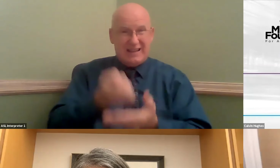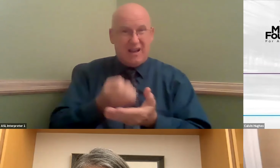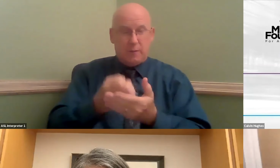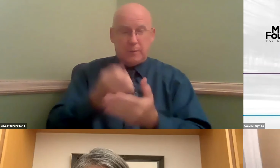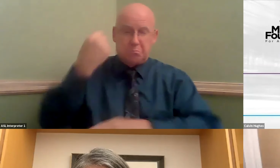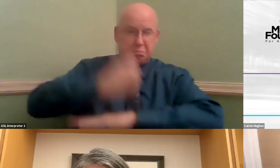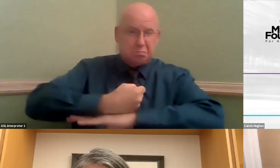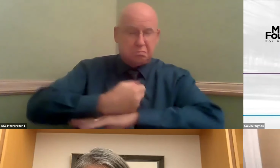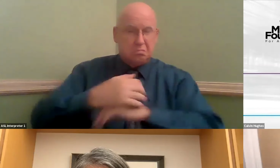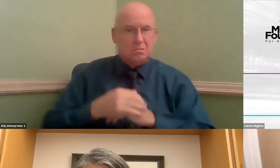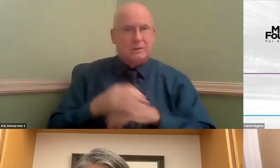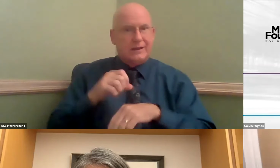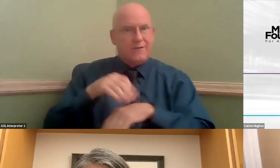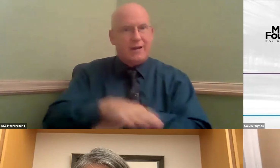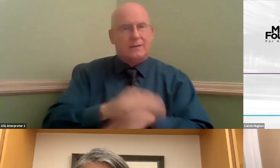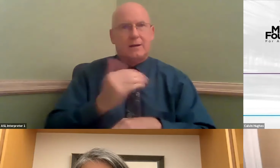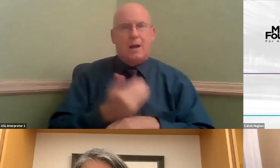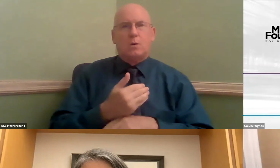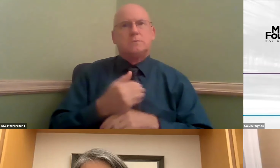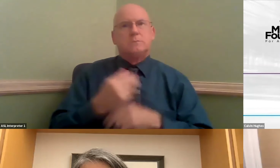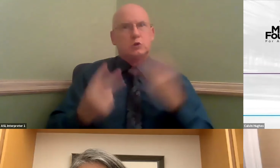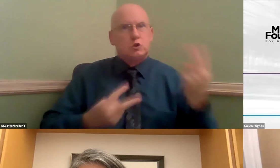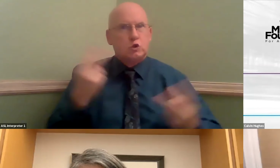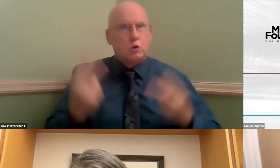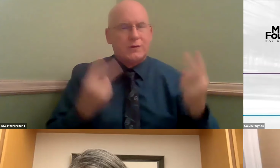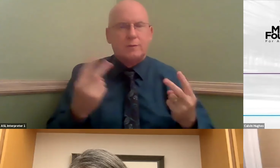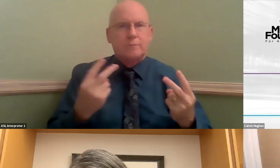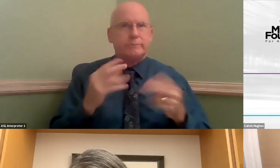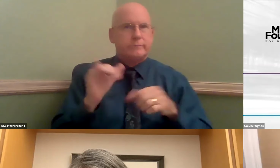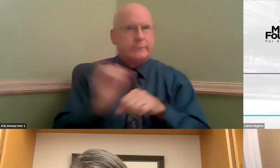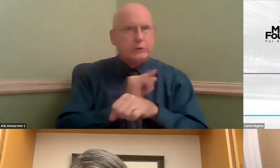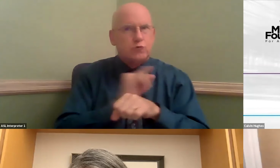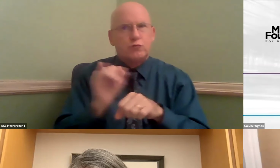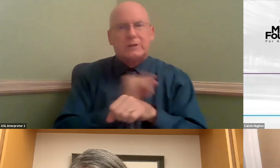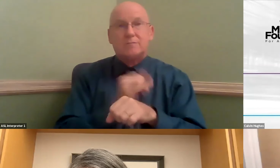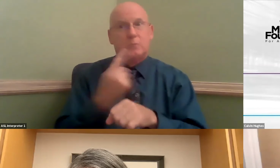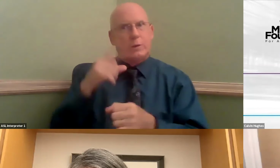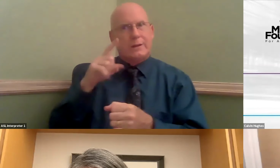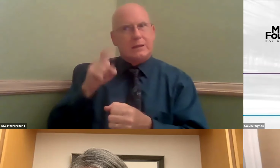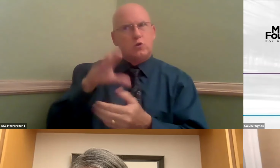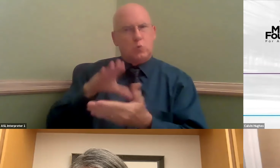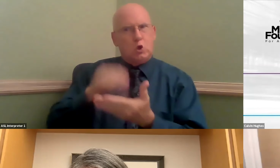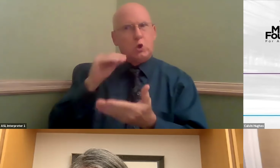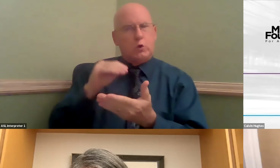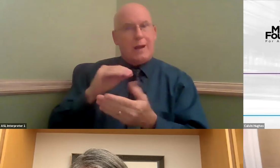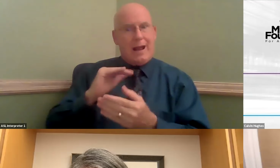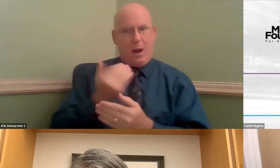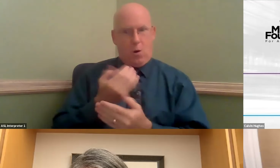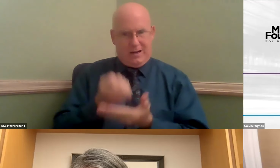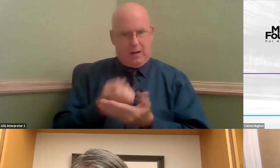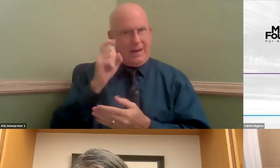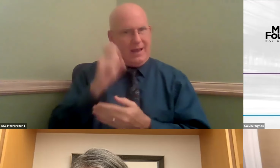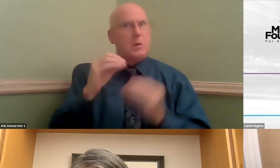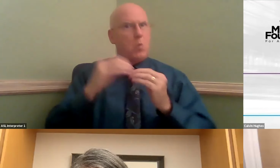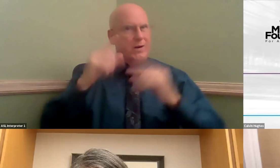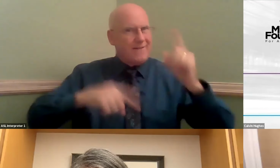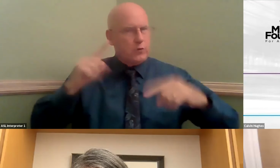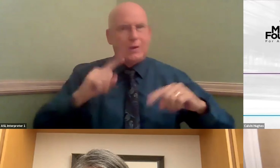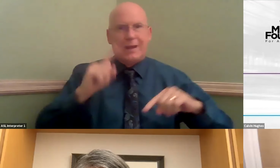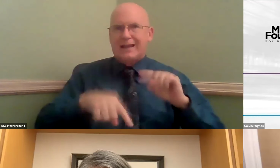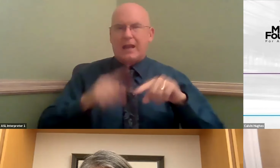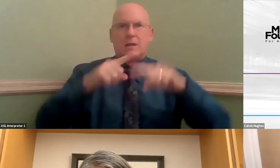has affected our tourism industry, a lesson learned that we're going to need to diversify our economy moving forward. We can't just